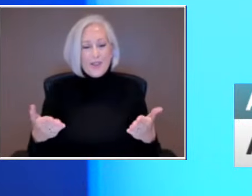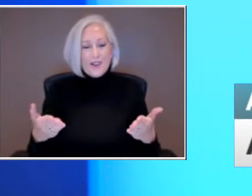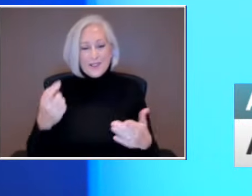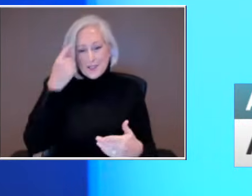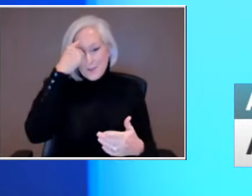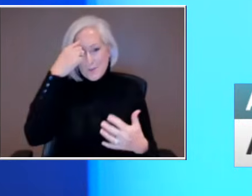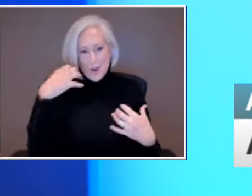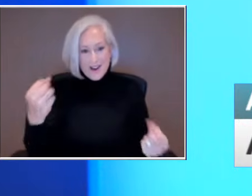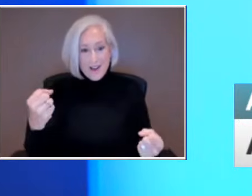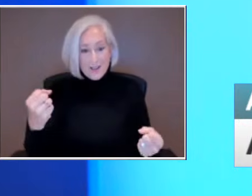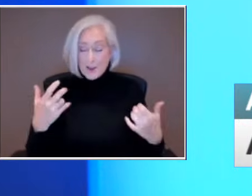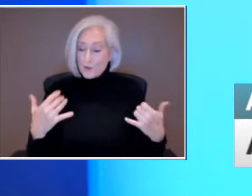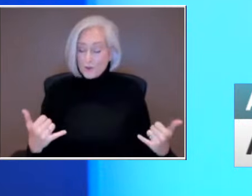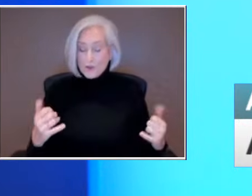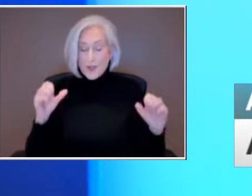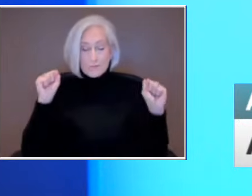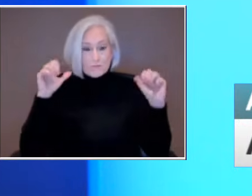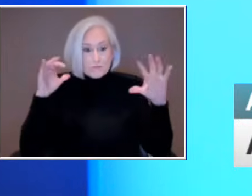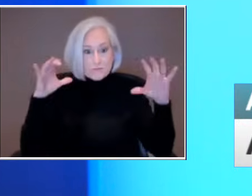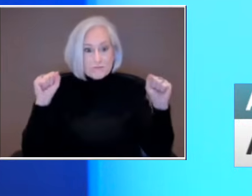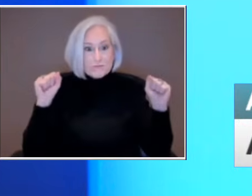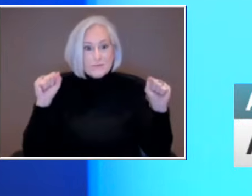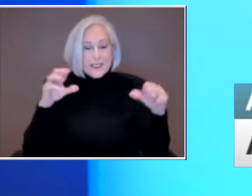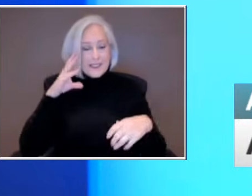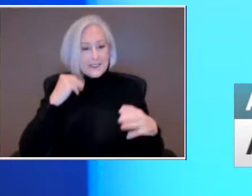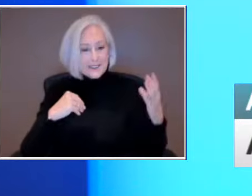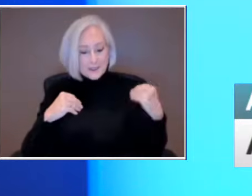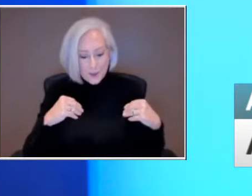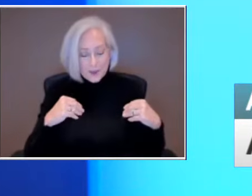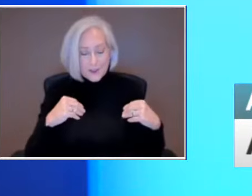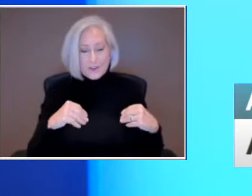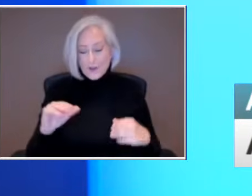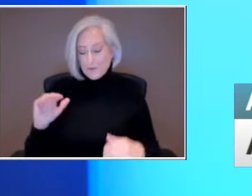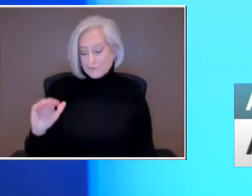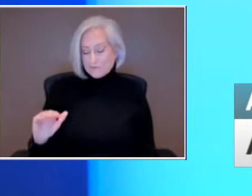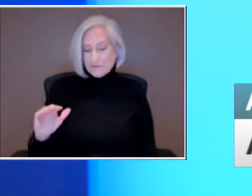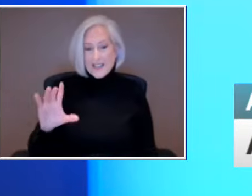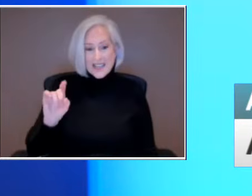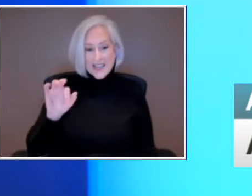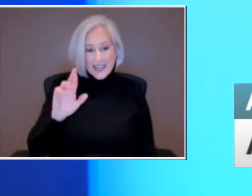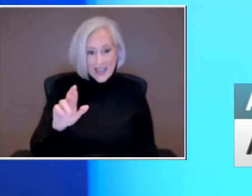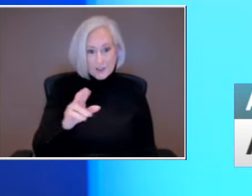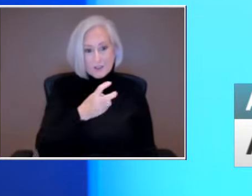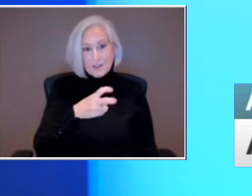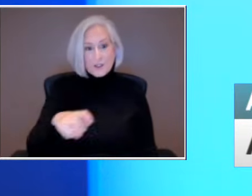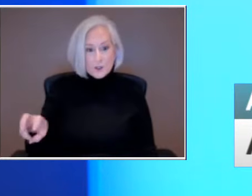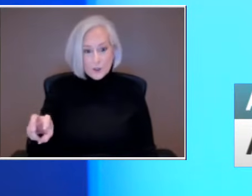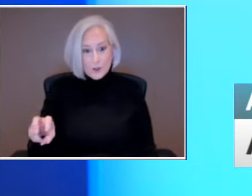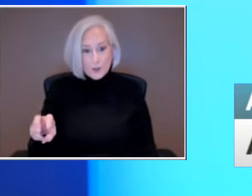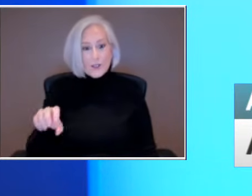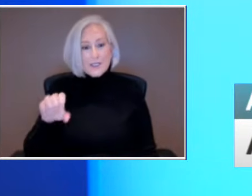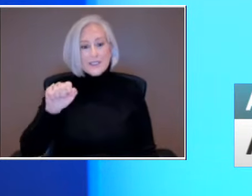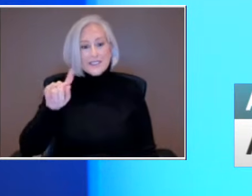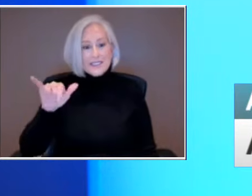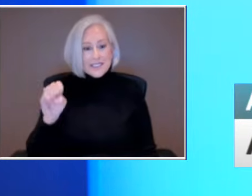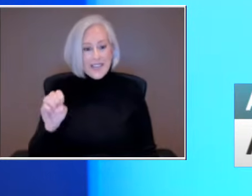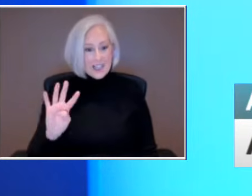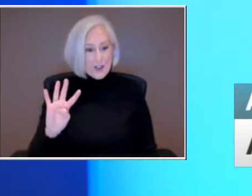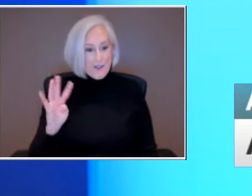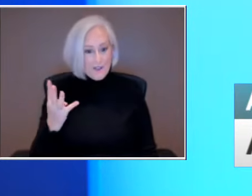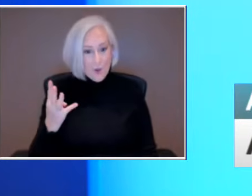medical journey from childhood cancer to stage 4 metastatic melanoma that spread to his brain and his lungs, and